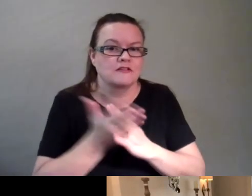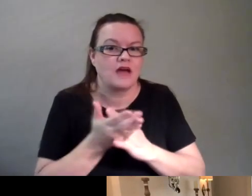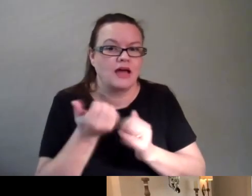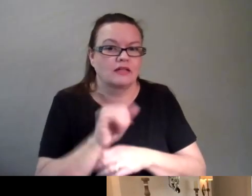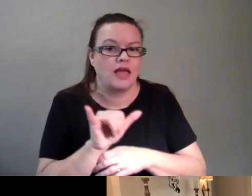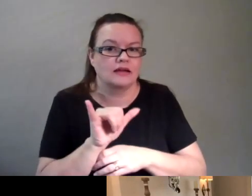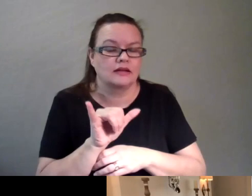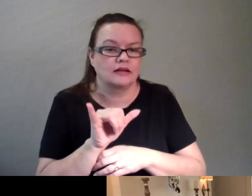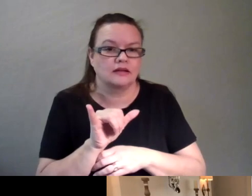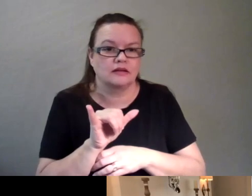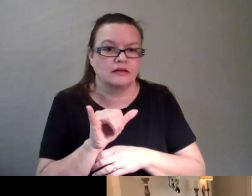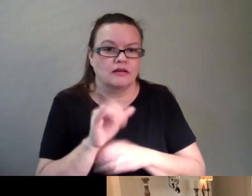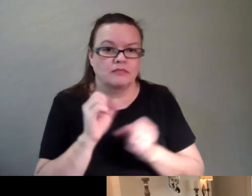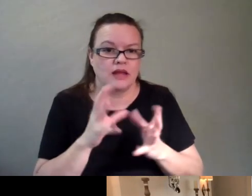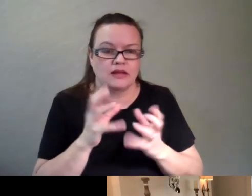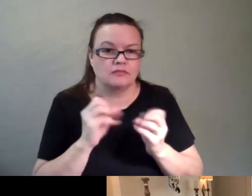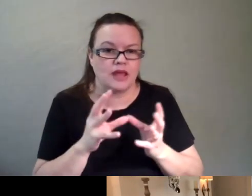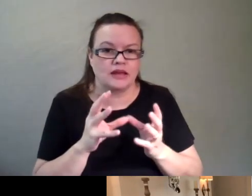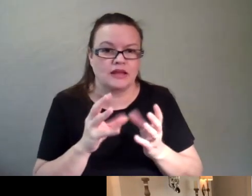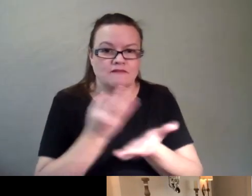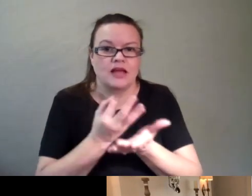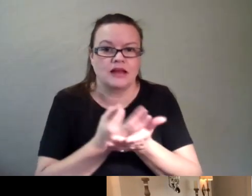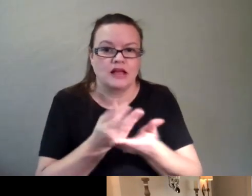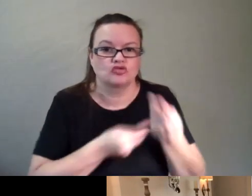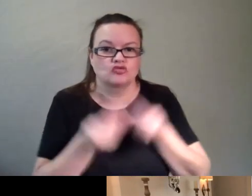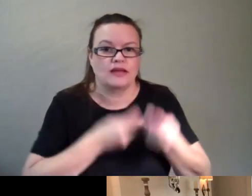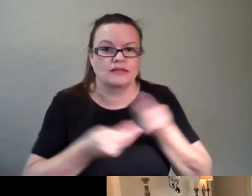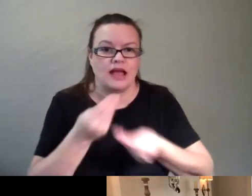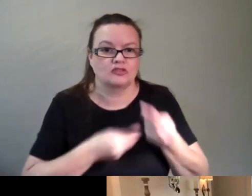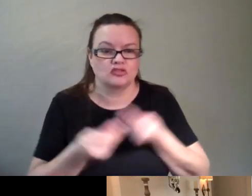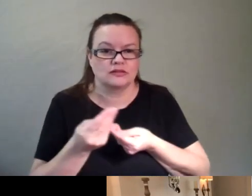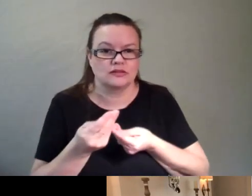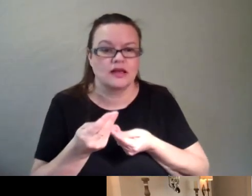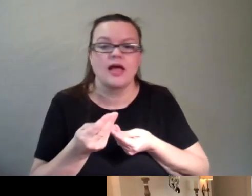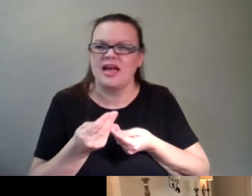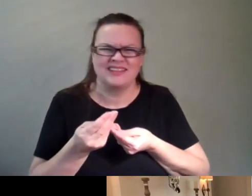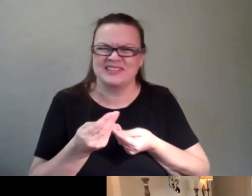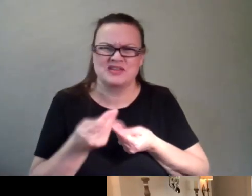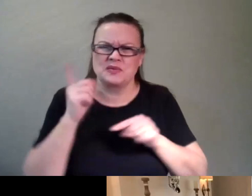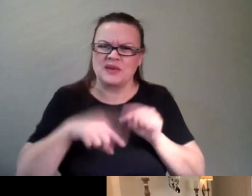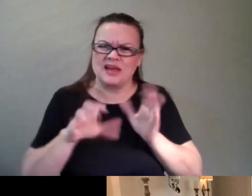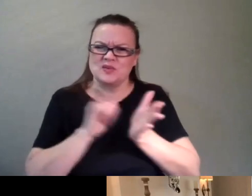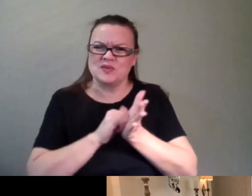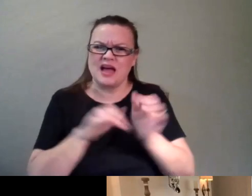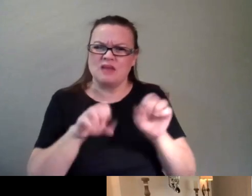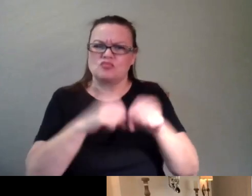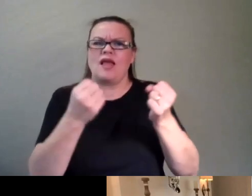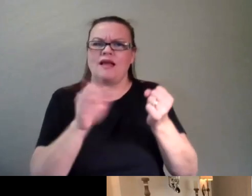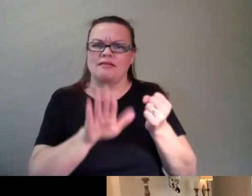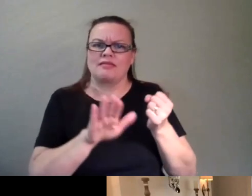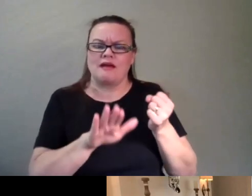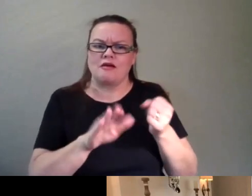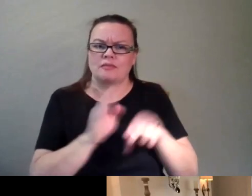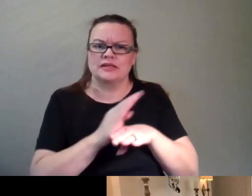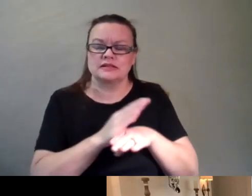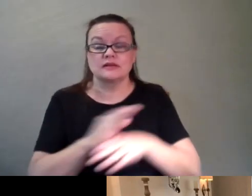do dozens and dozens of financial transactions. That would just break small business. And Senator